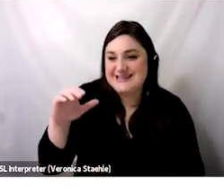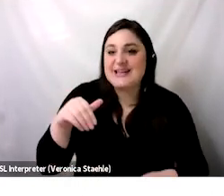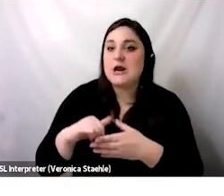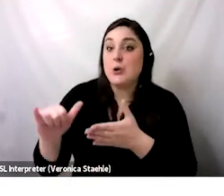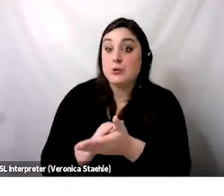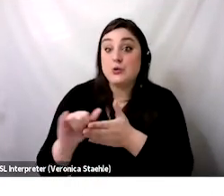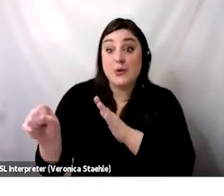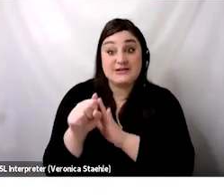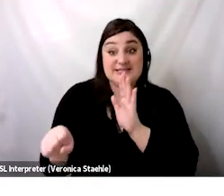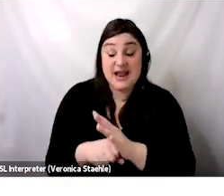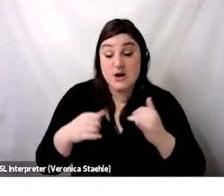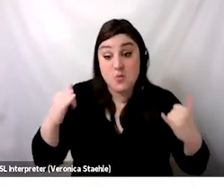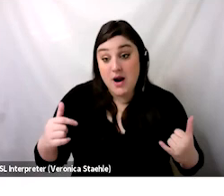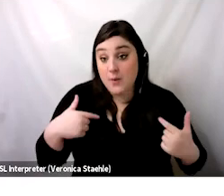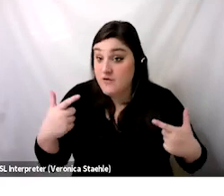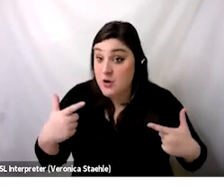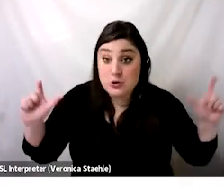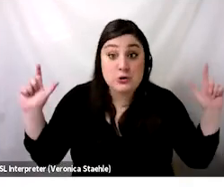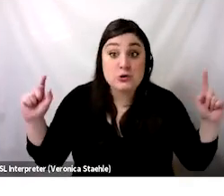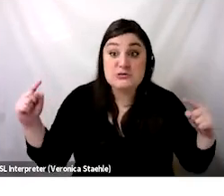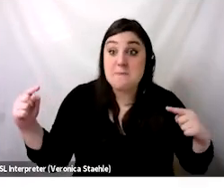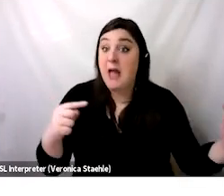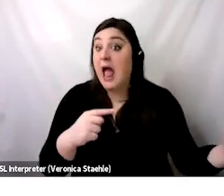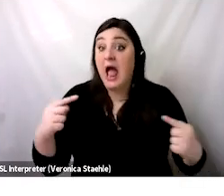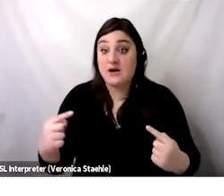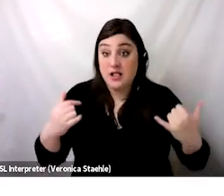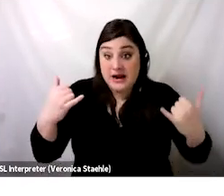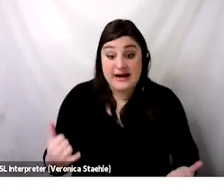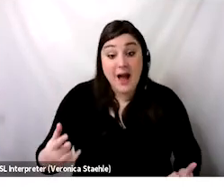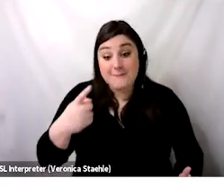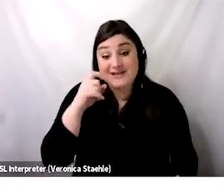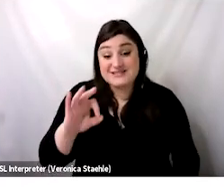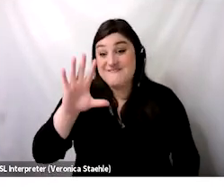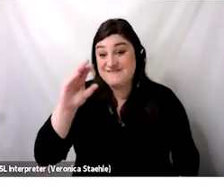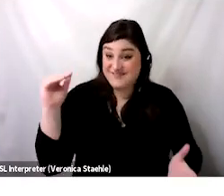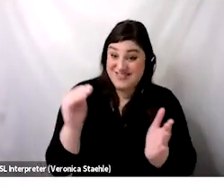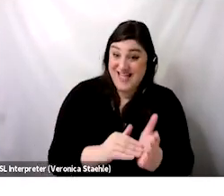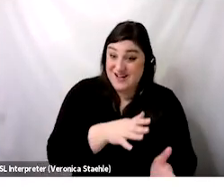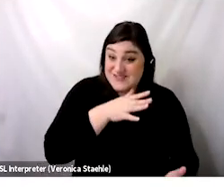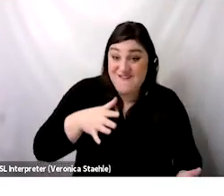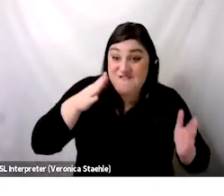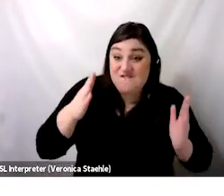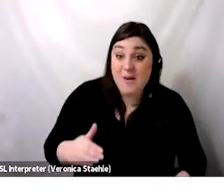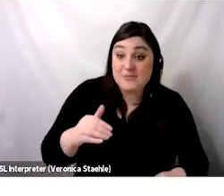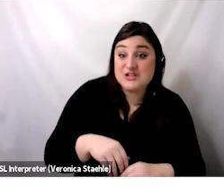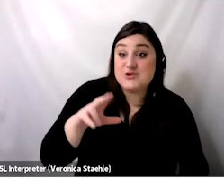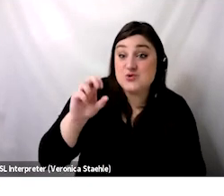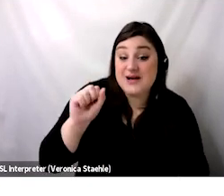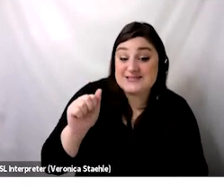fighting a huge battle because out of 57,000 farmers in New York State, only 139 are